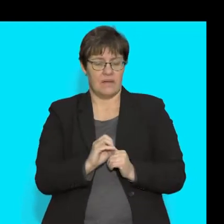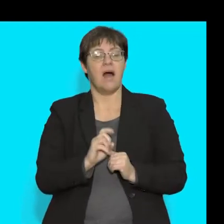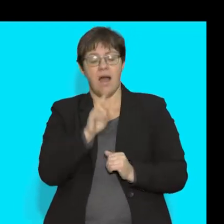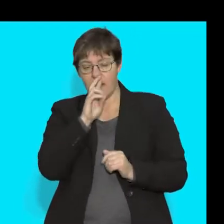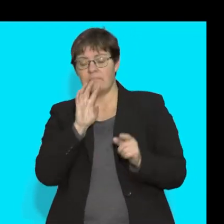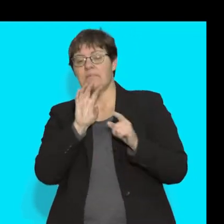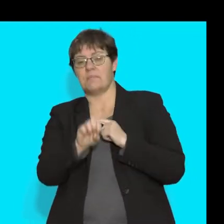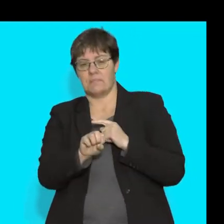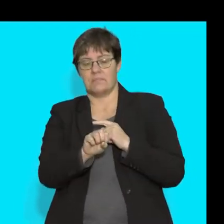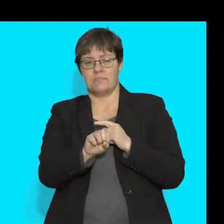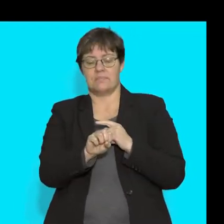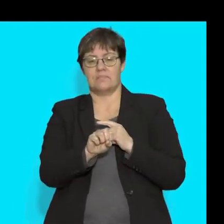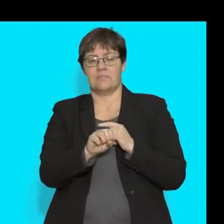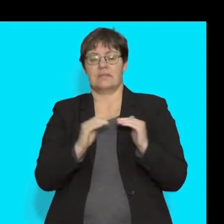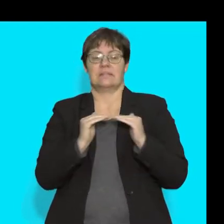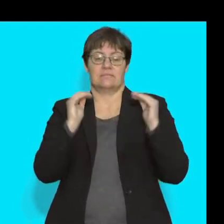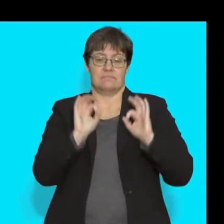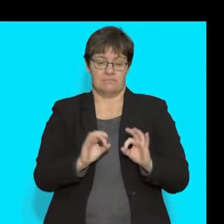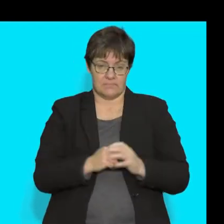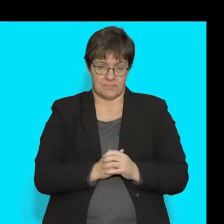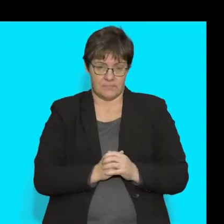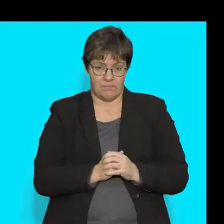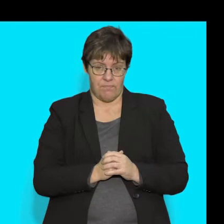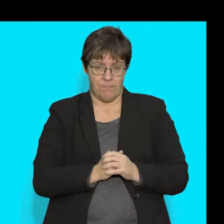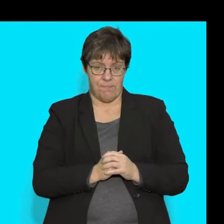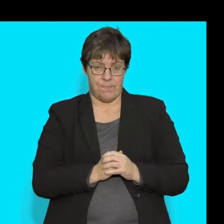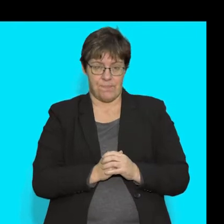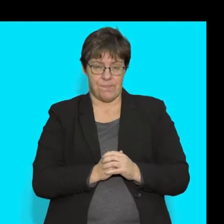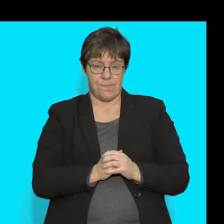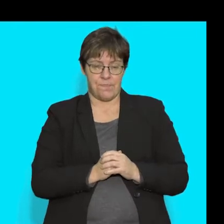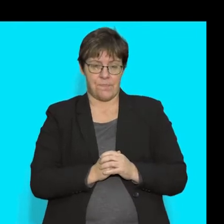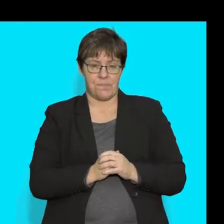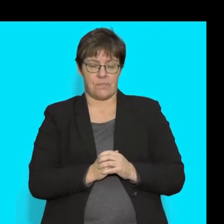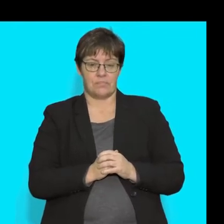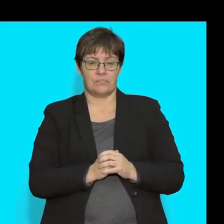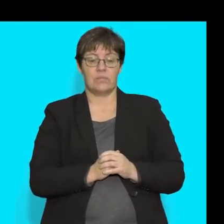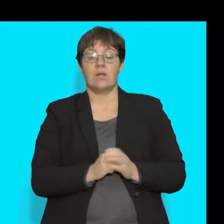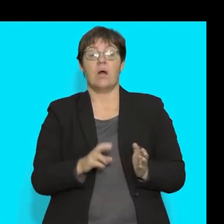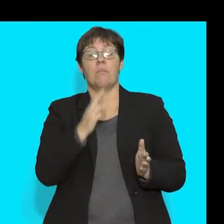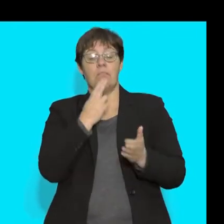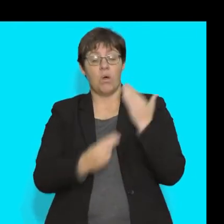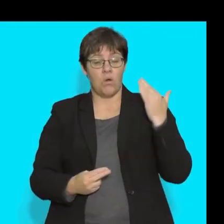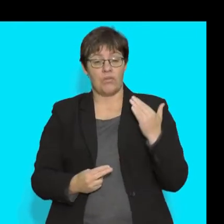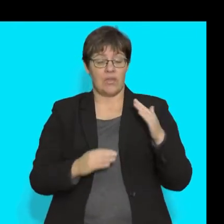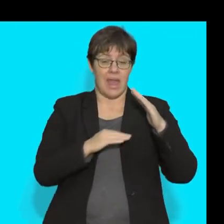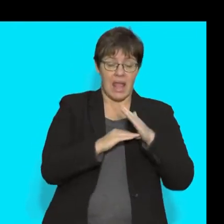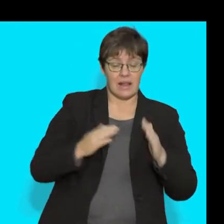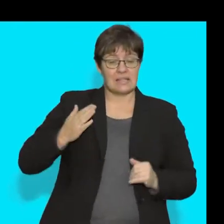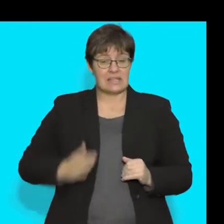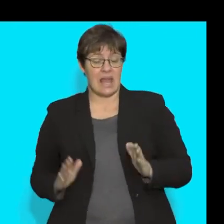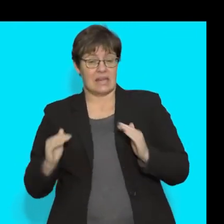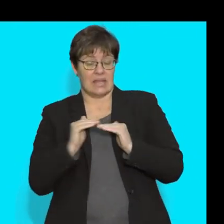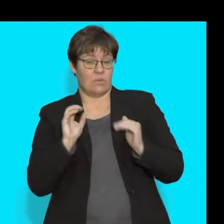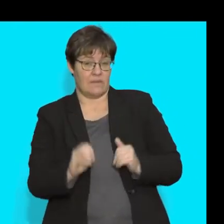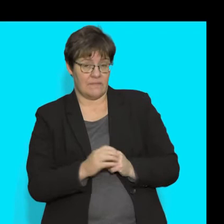can claim those shapes to be similar. But what if now both angles and sides are now